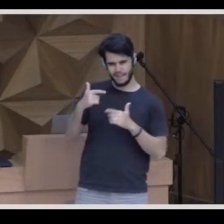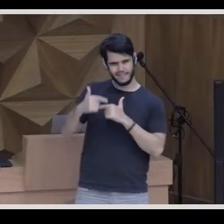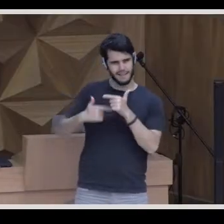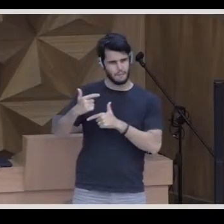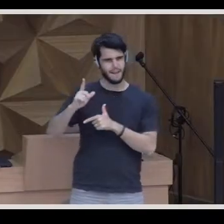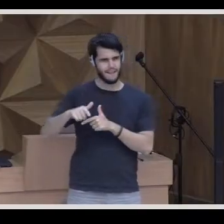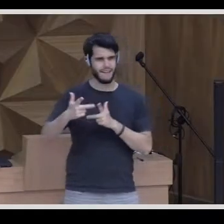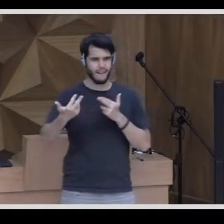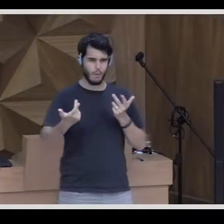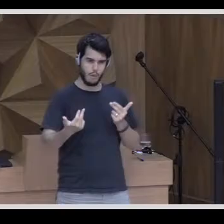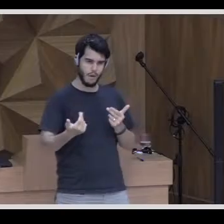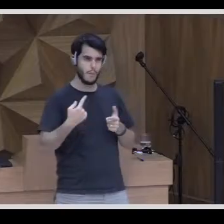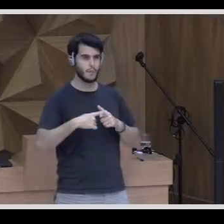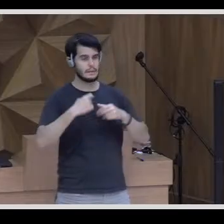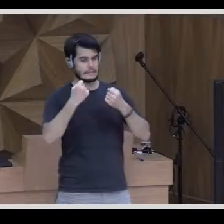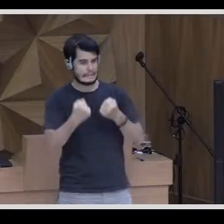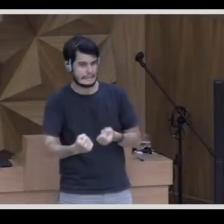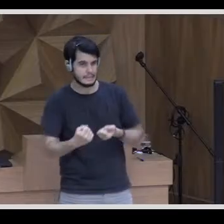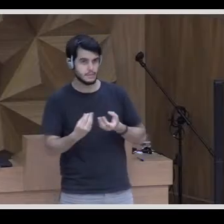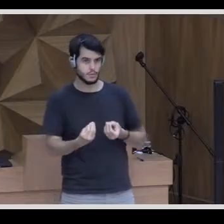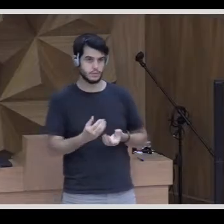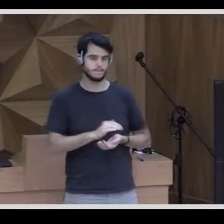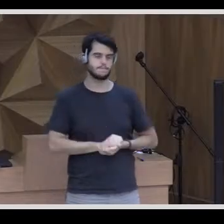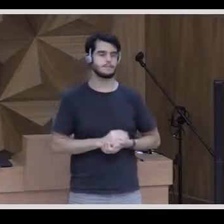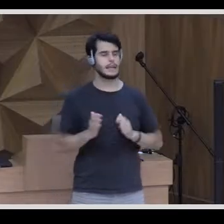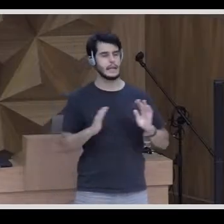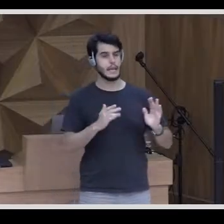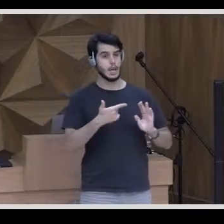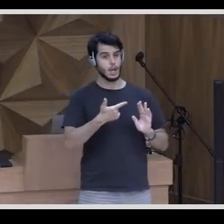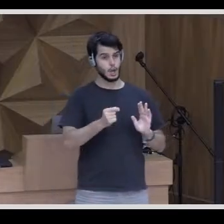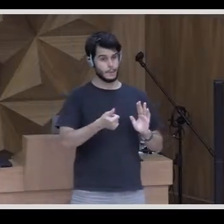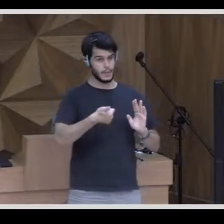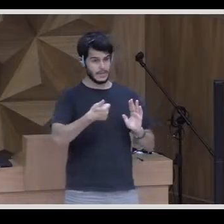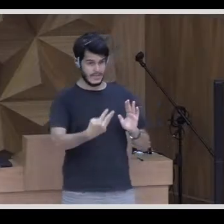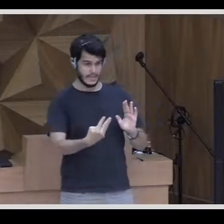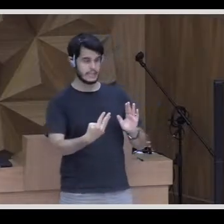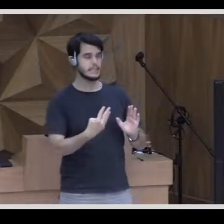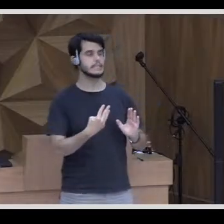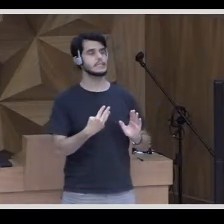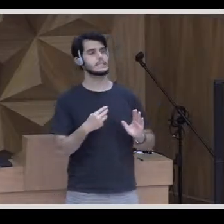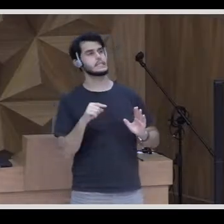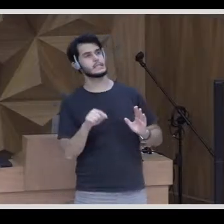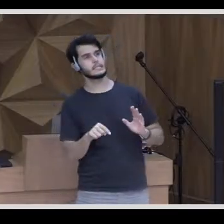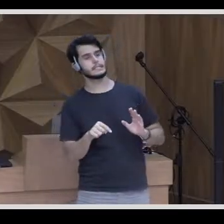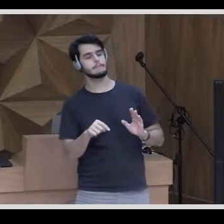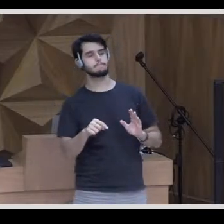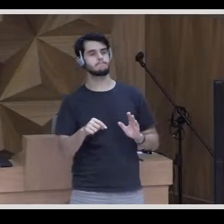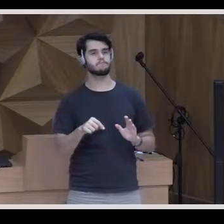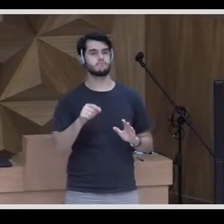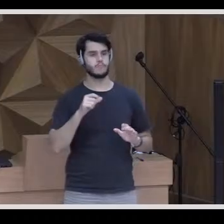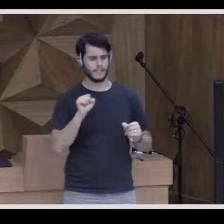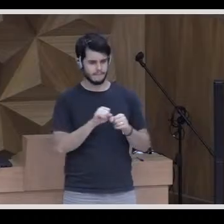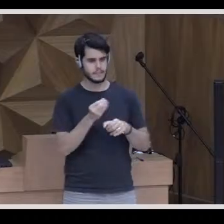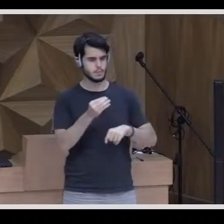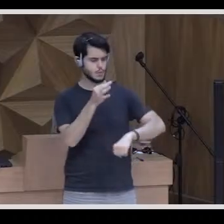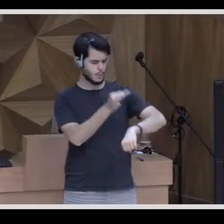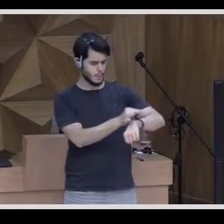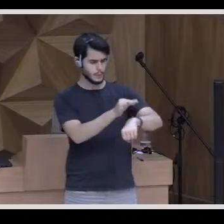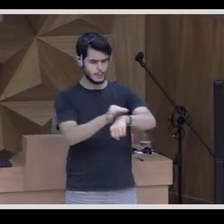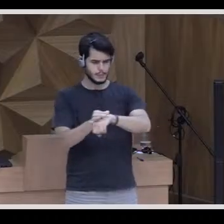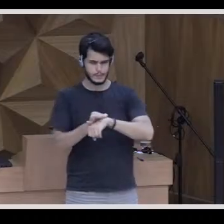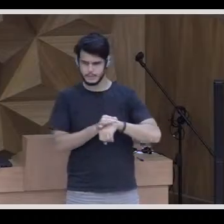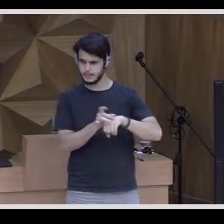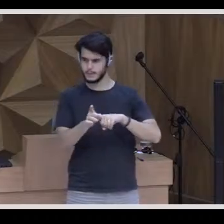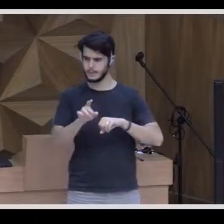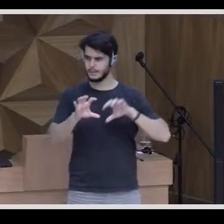armed ourselves literally with a whole multitude of the kind of trackers you see on the left-hand side. So on the right, you see the kind of things